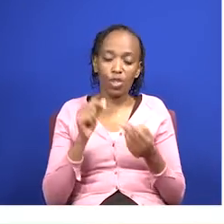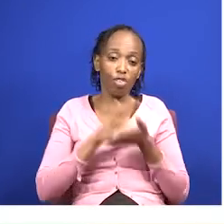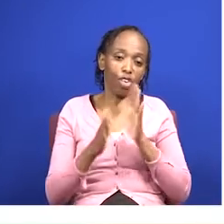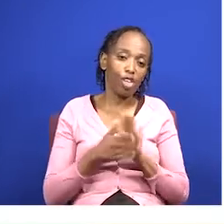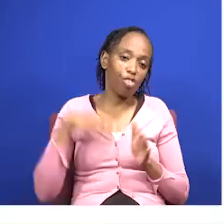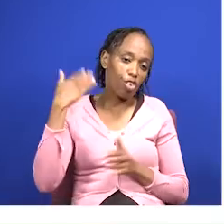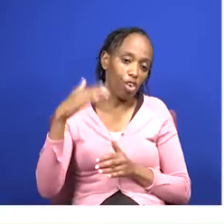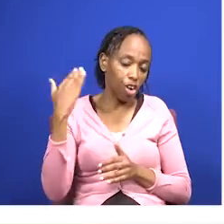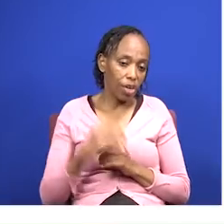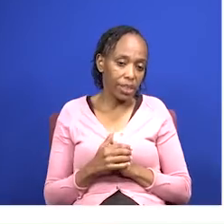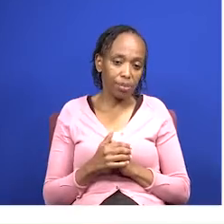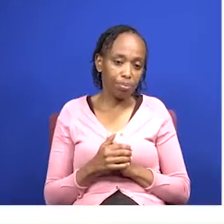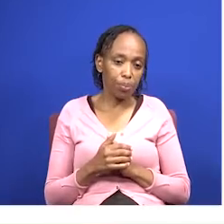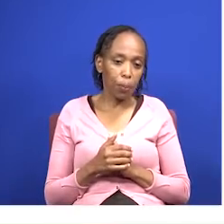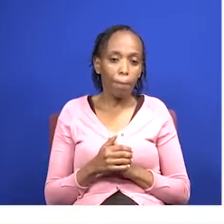Choose to forgive always.